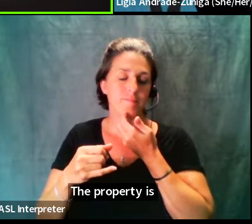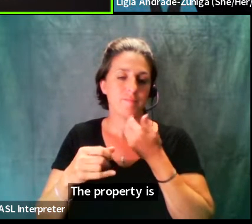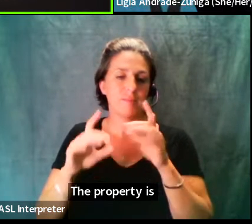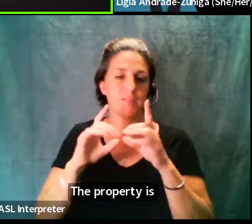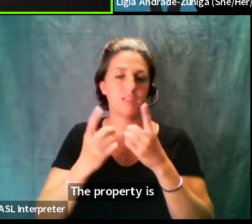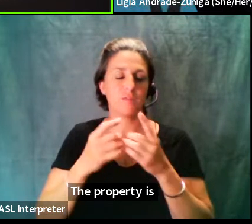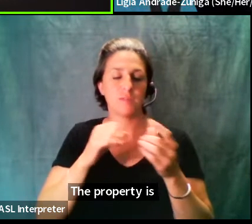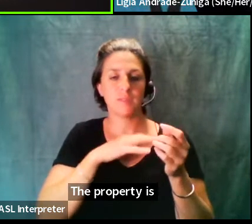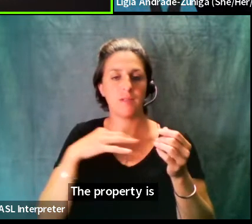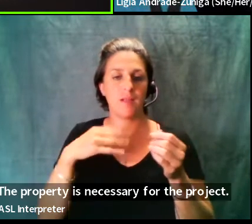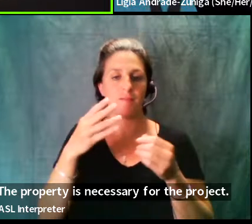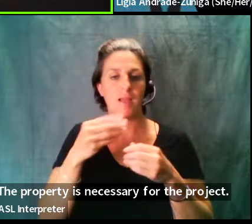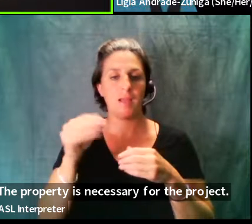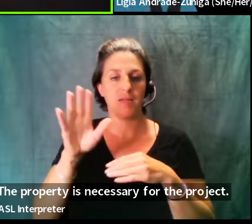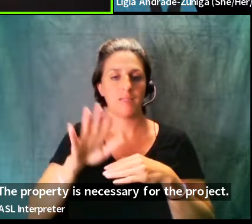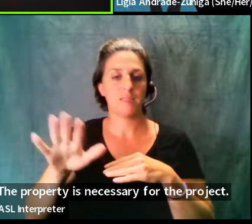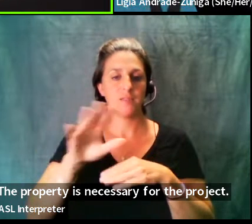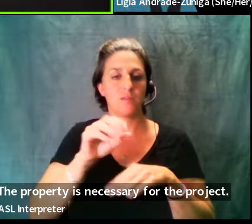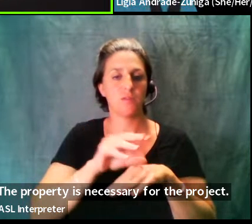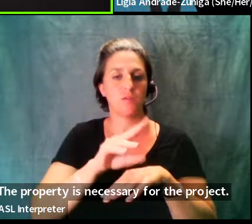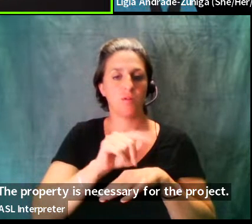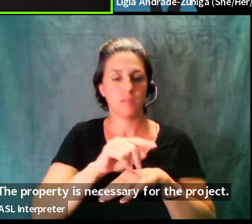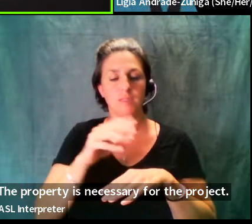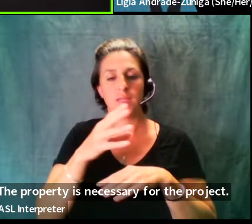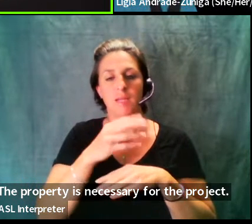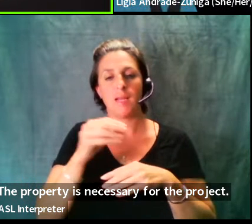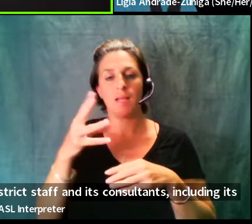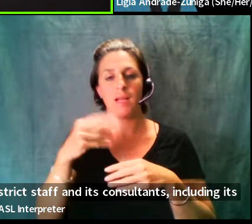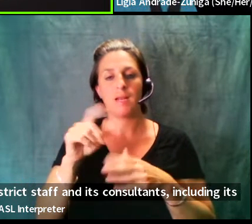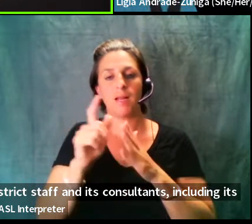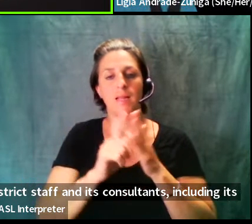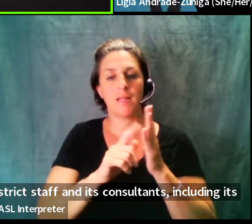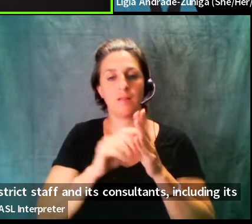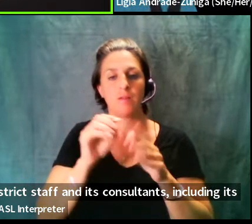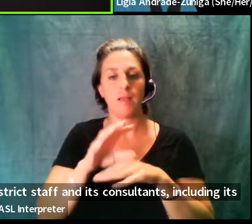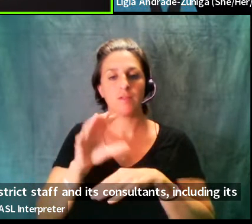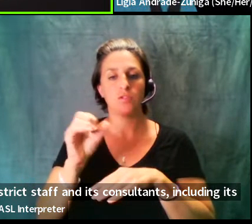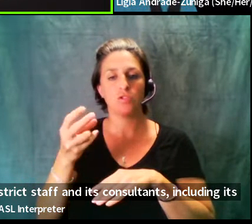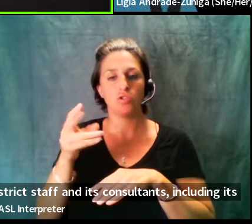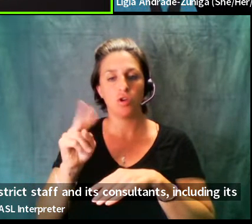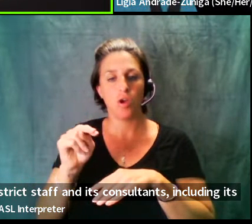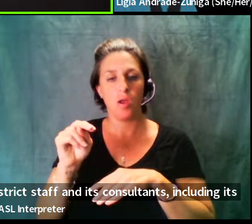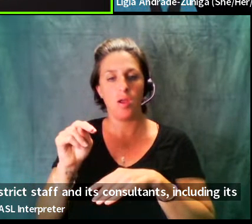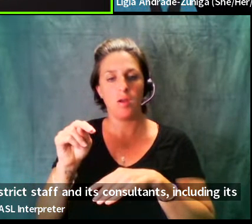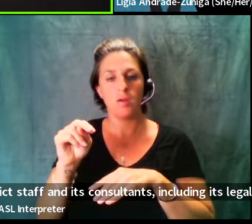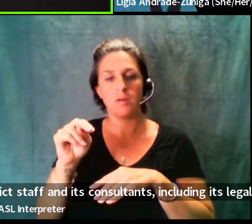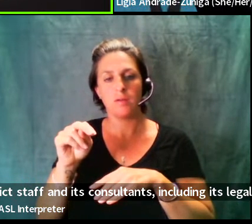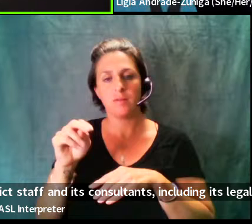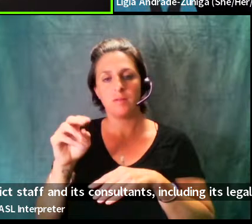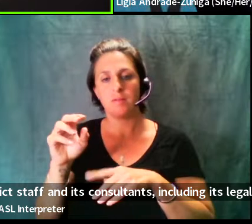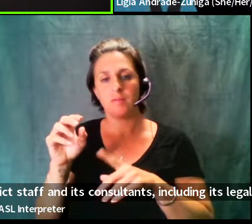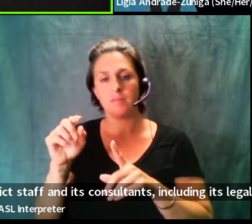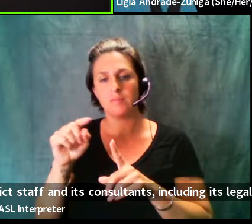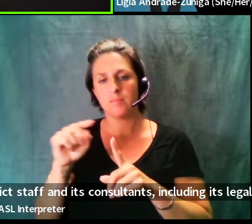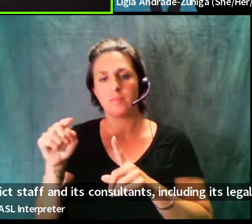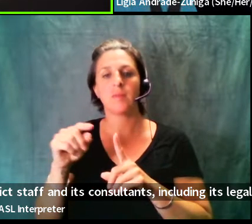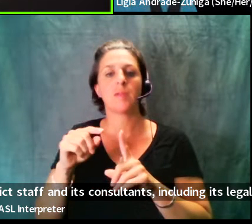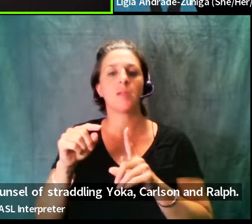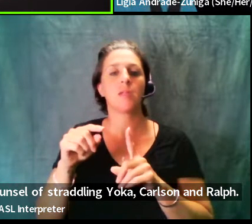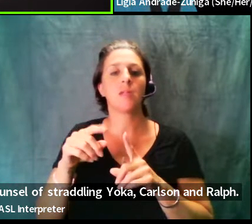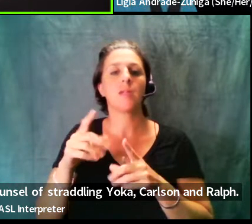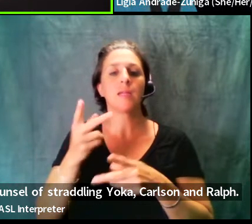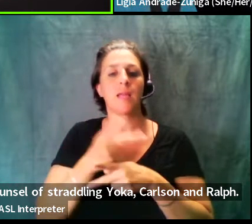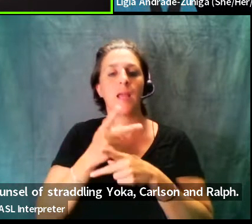District staff and its consultants, including its legal counsel, Sean Absher of Stradling, Yoka, Carlson, and Routh, have carefully